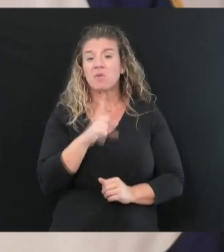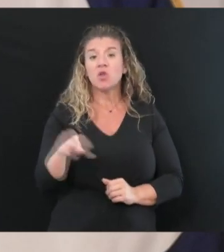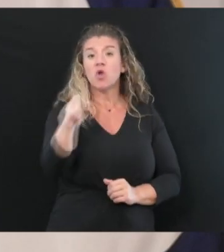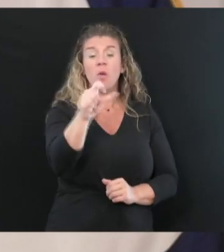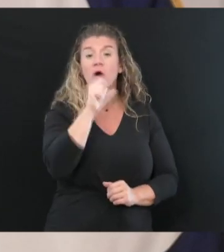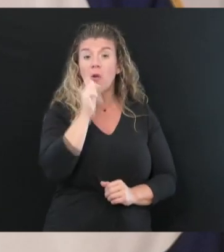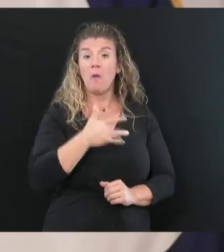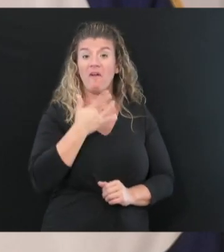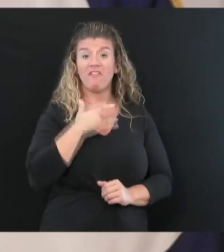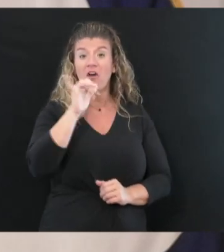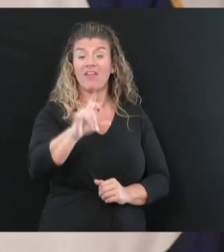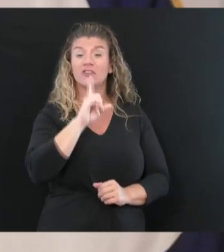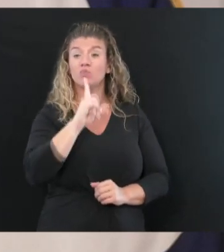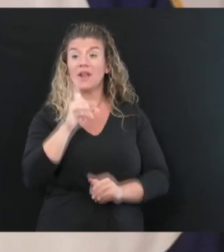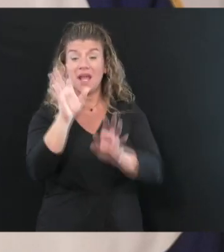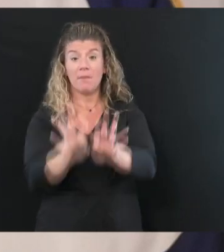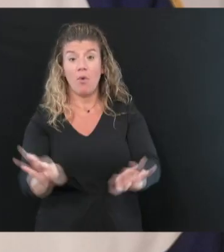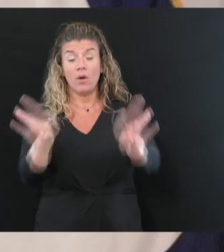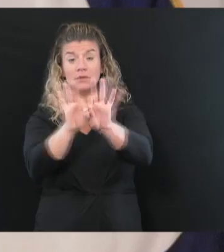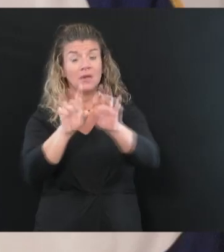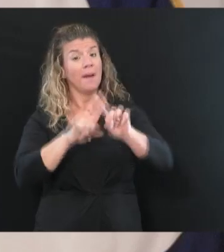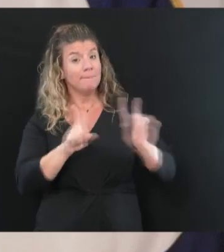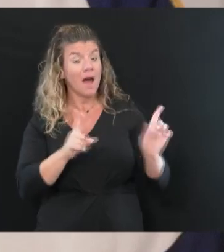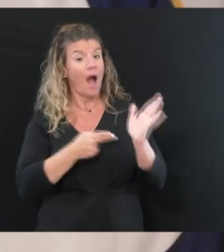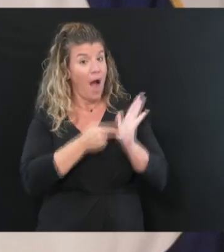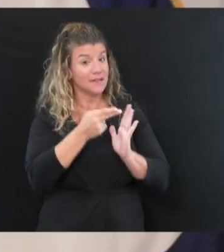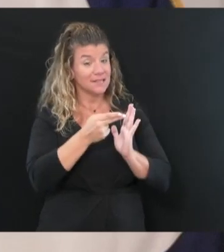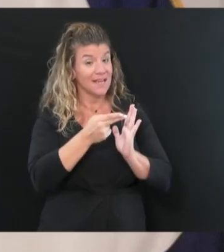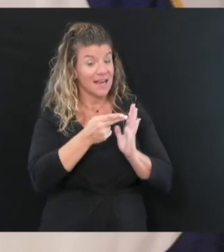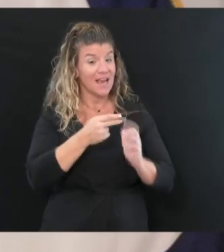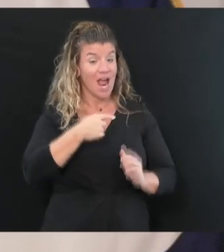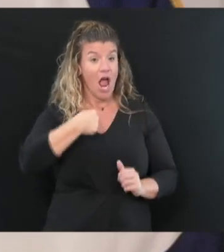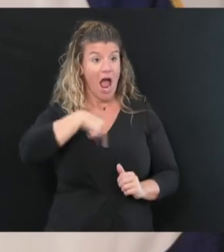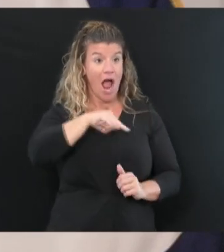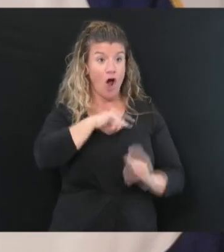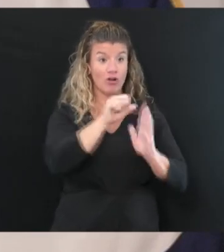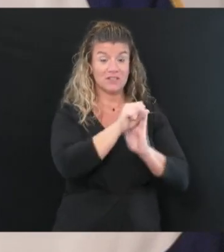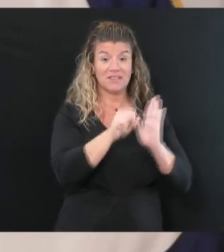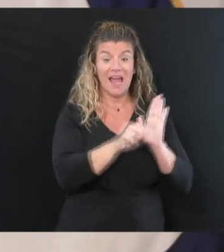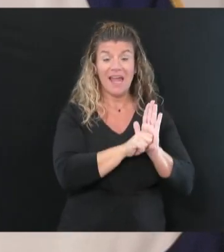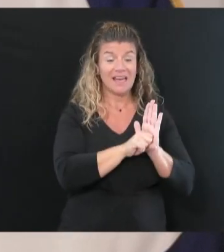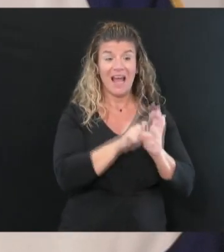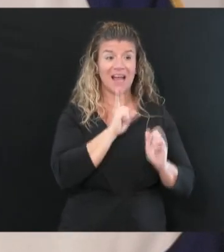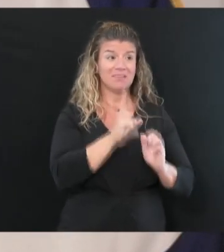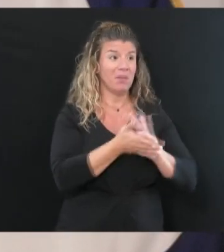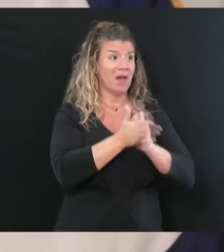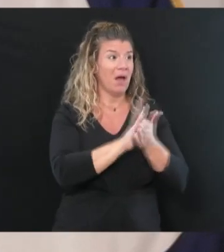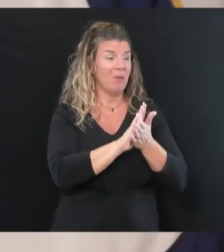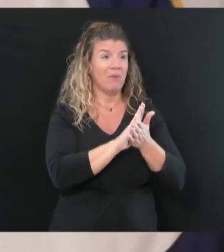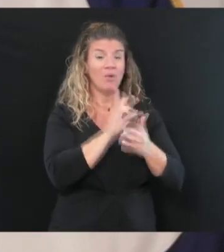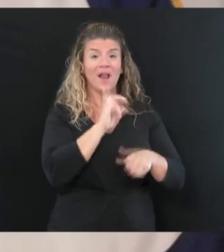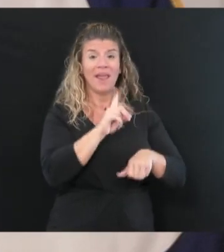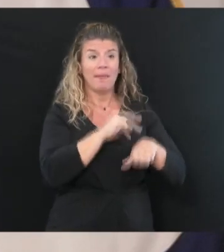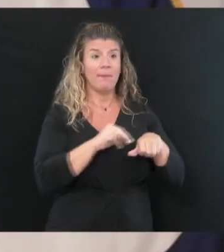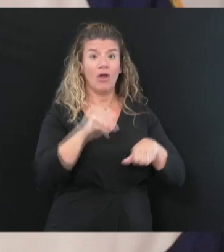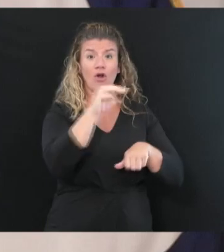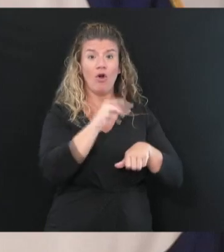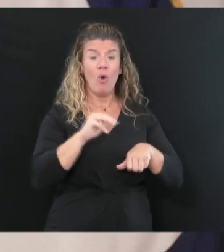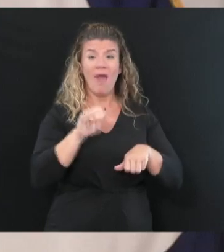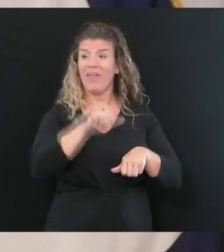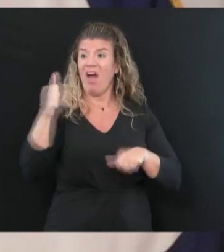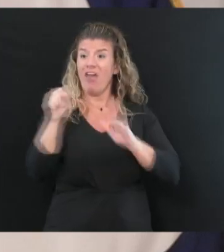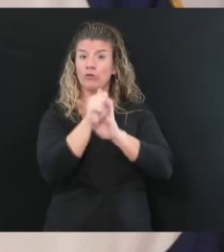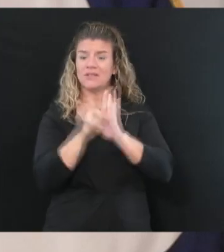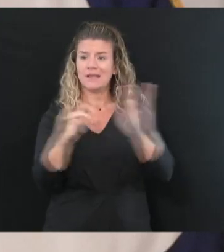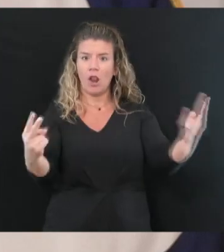has, but that has driven this state to become the miracle and the envy of the nation. Because